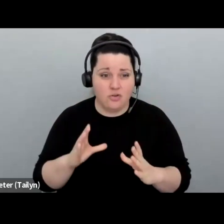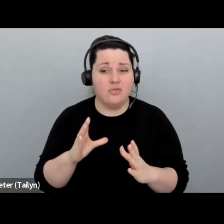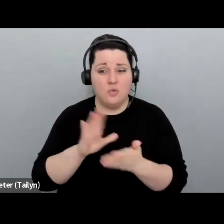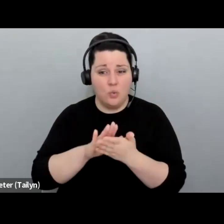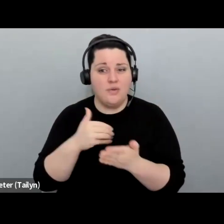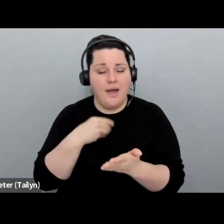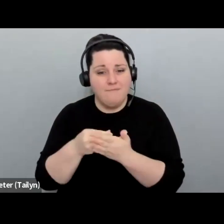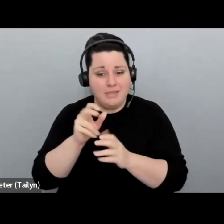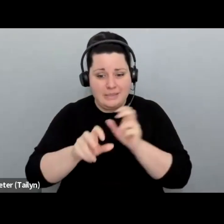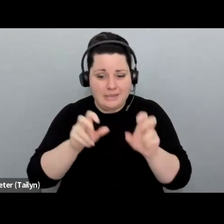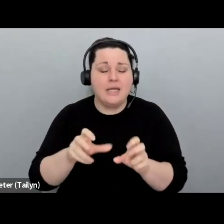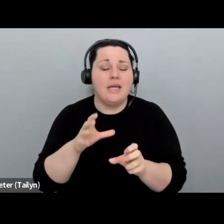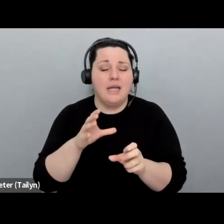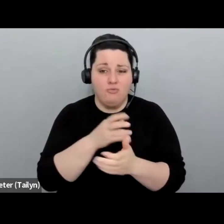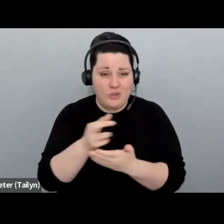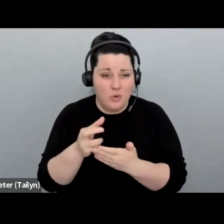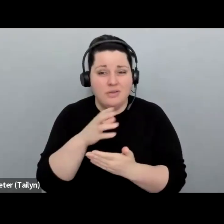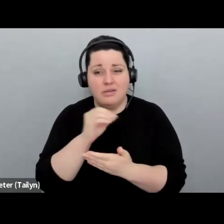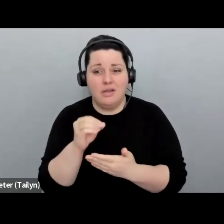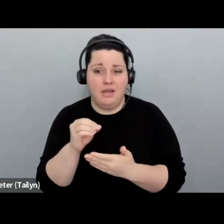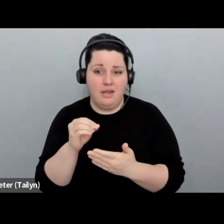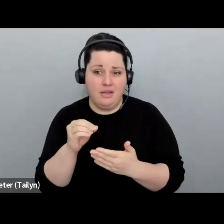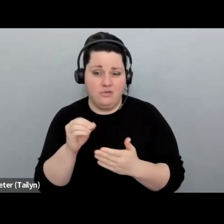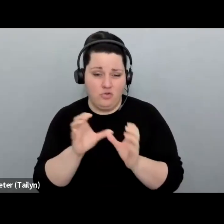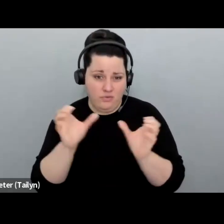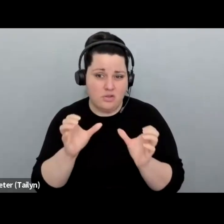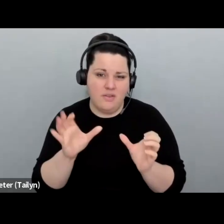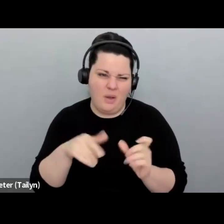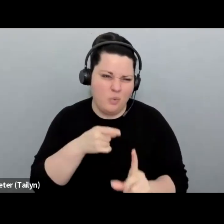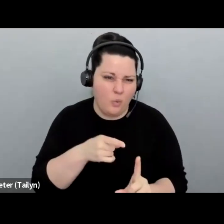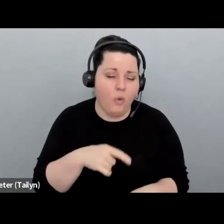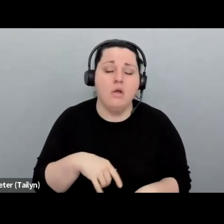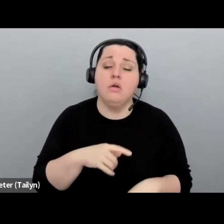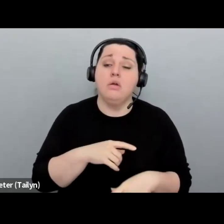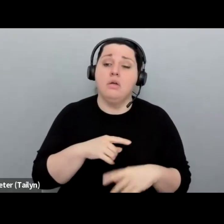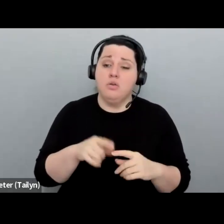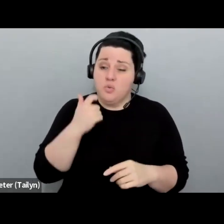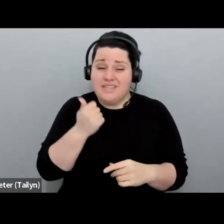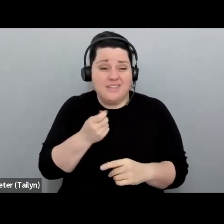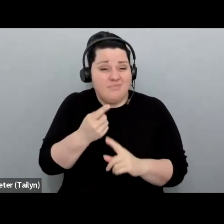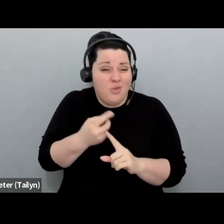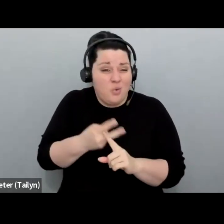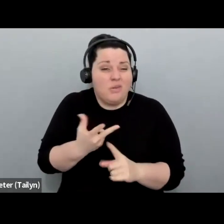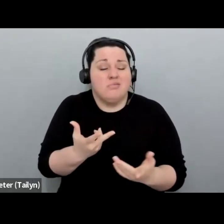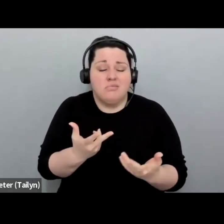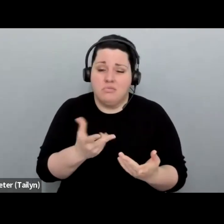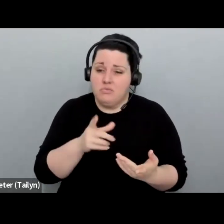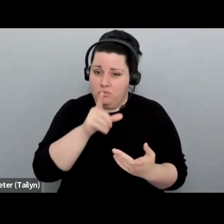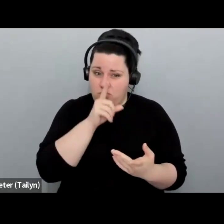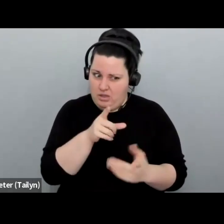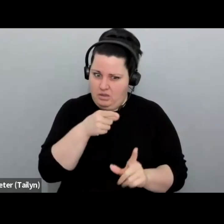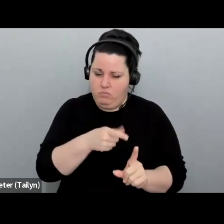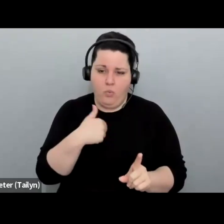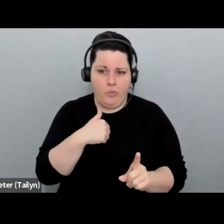and certification. That was the initial goal when we came together. But over the last few months, it's been really a place for